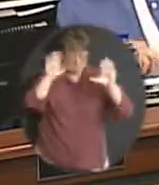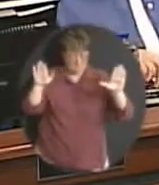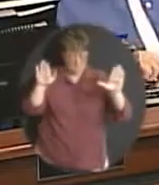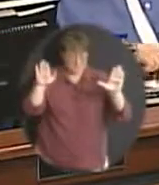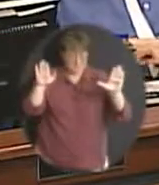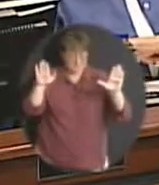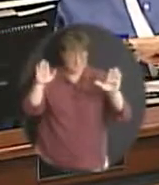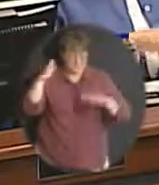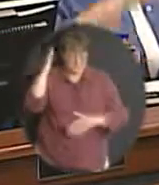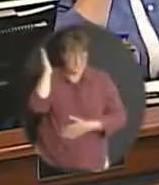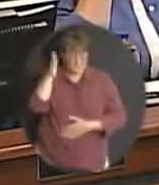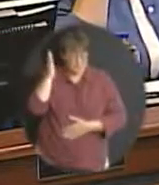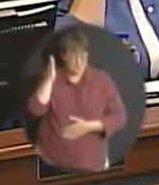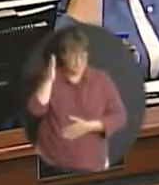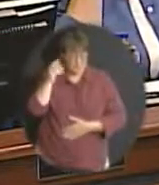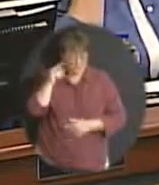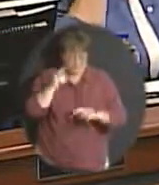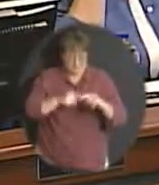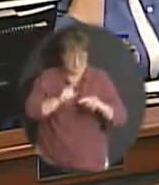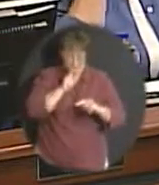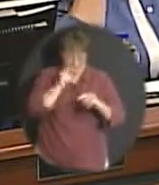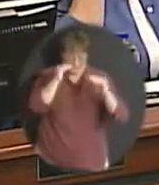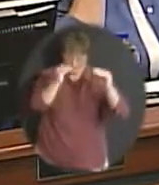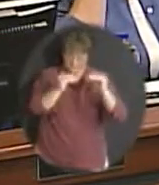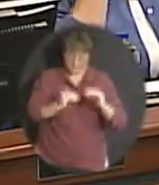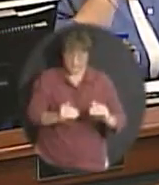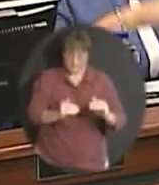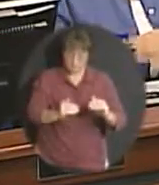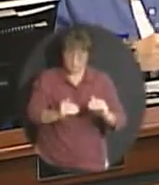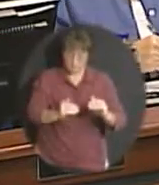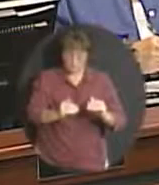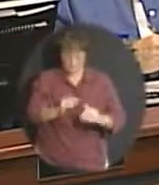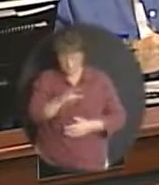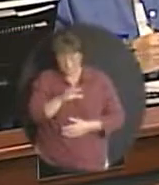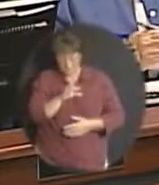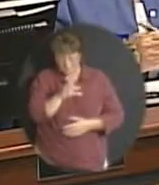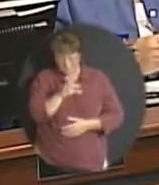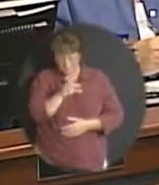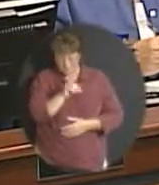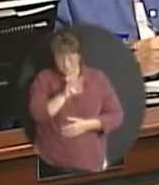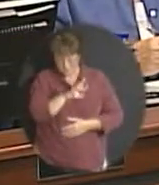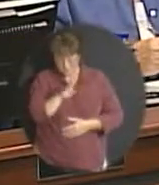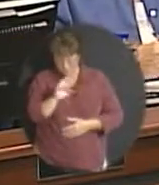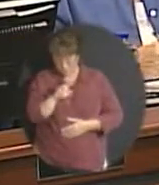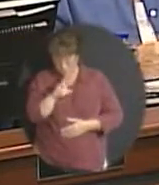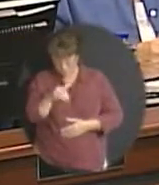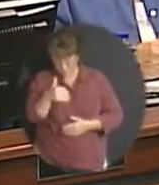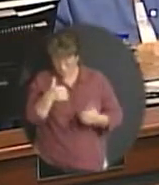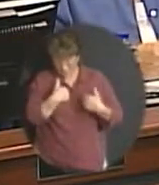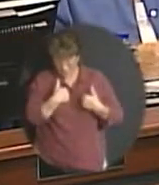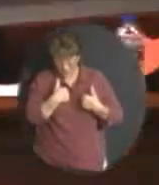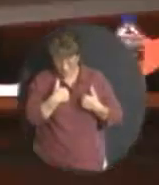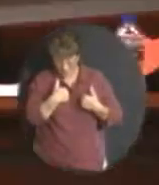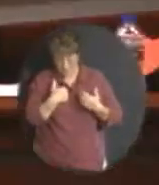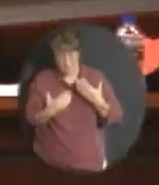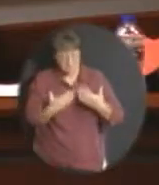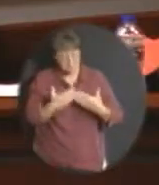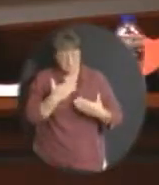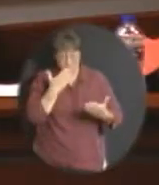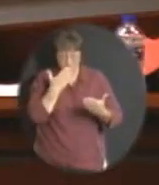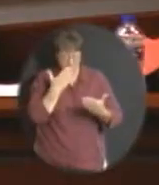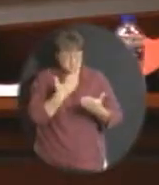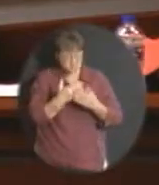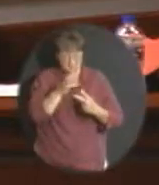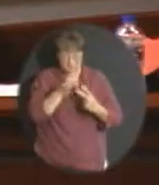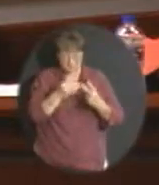further on our voting agenda. Dr. Berry, do you have a preference? I think you need to take your comfort break. I think that's the only option right now.